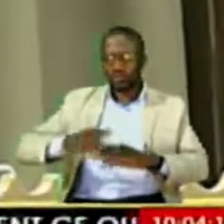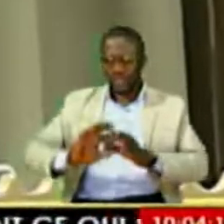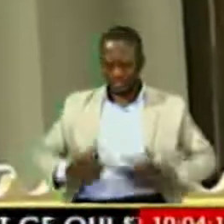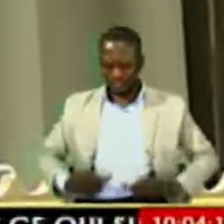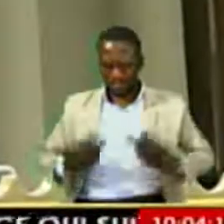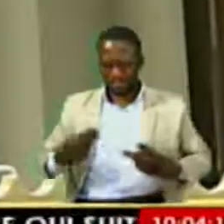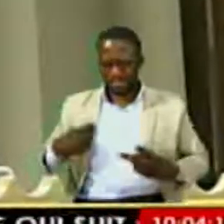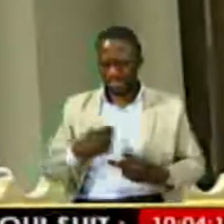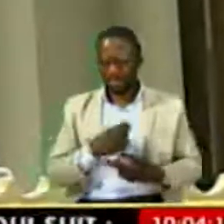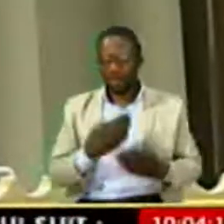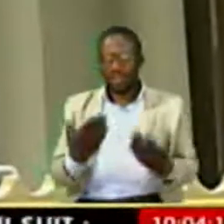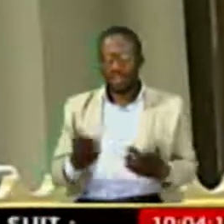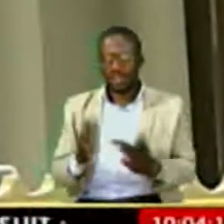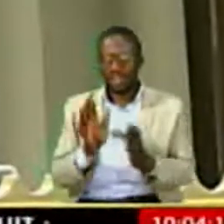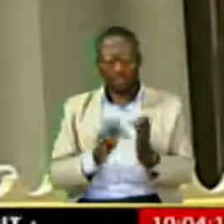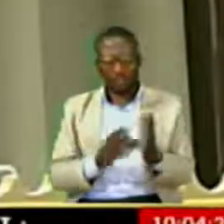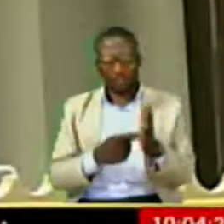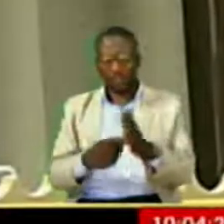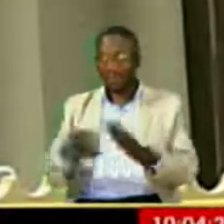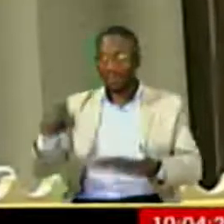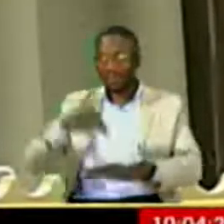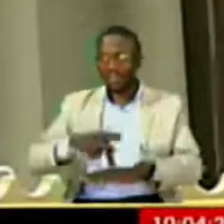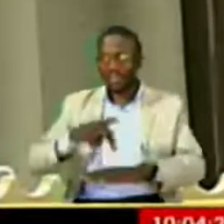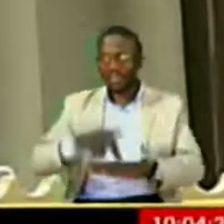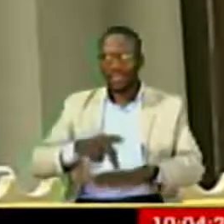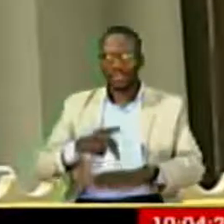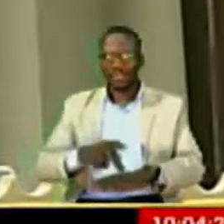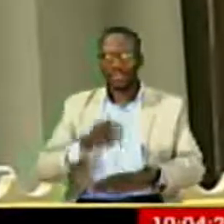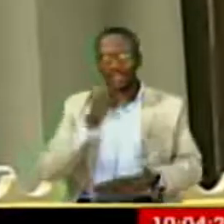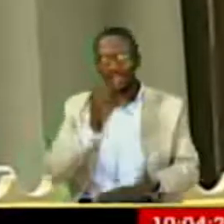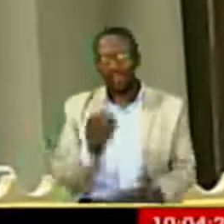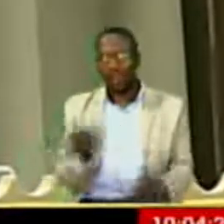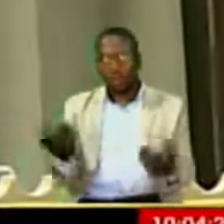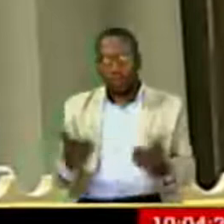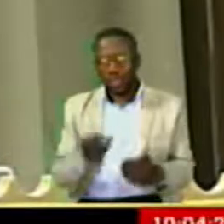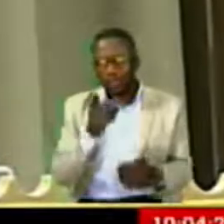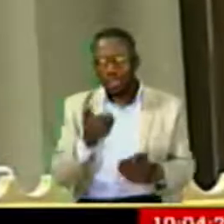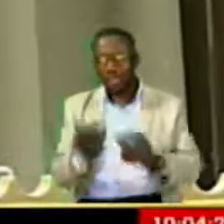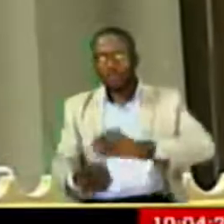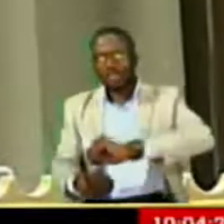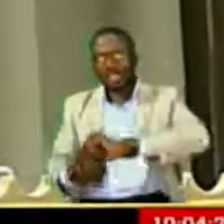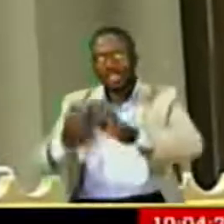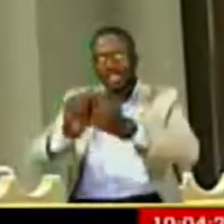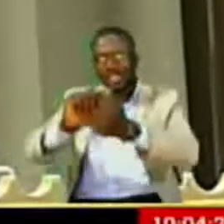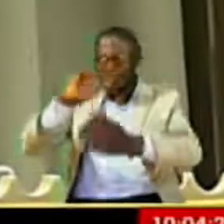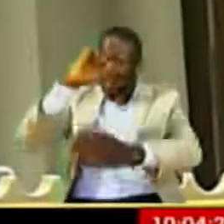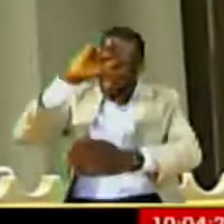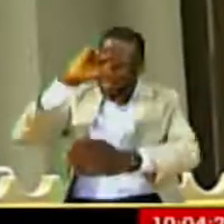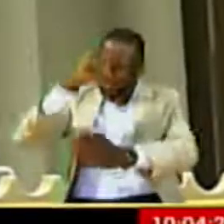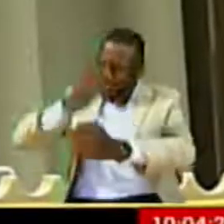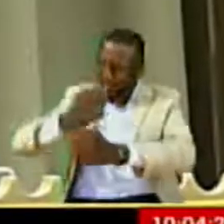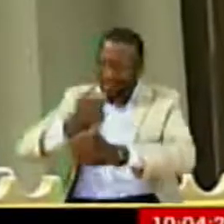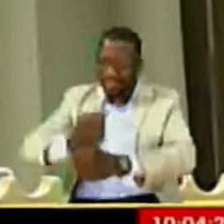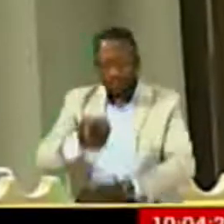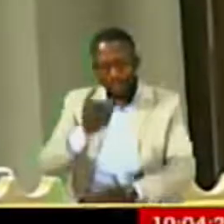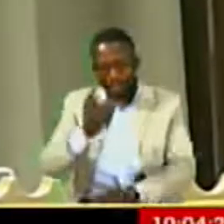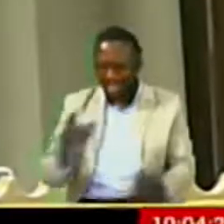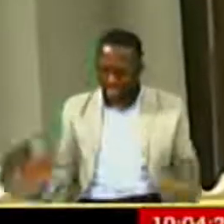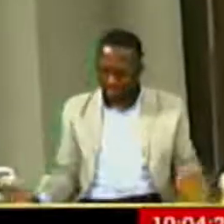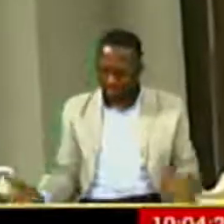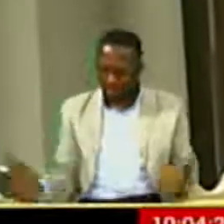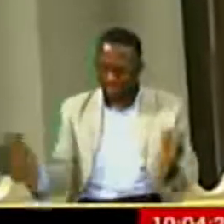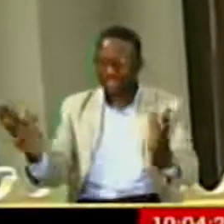à Pierre. And Jesus told Peter. Lorsque tu seras converti. When you shall be converted. Affermis tes frères. Strengthen your